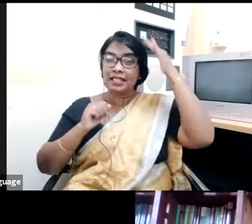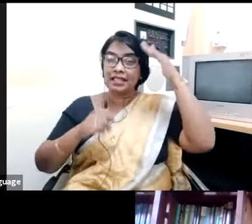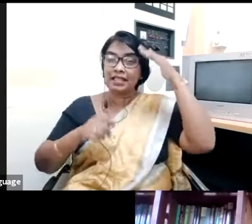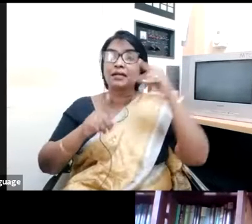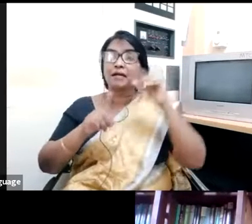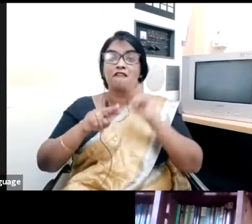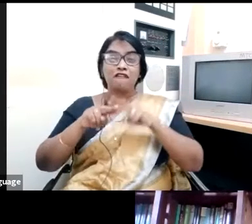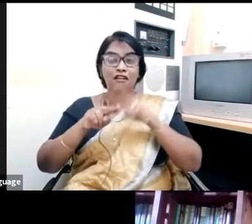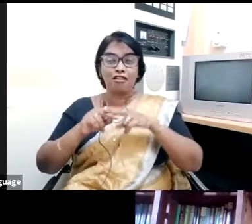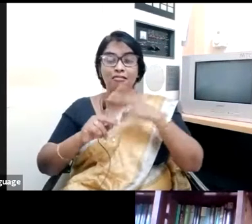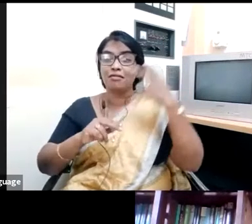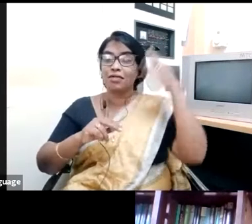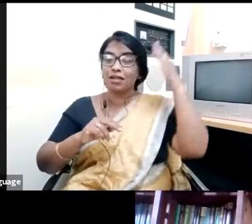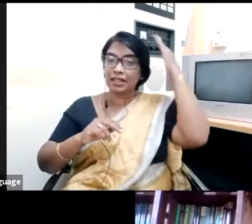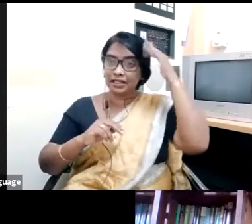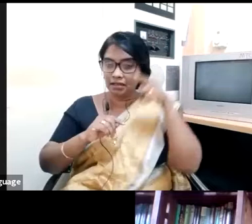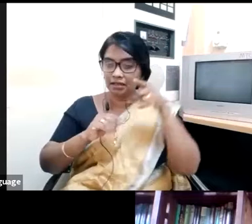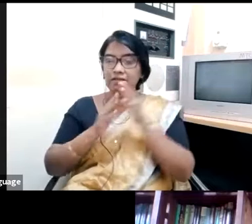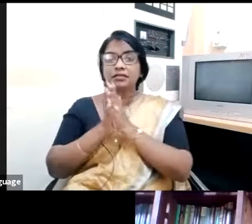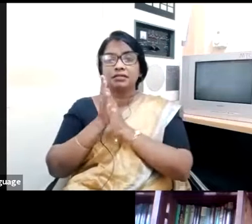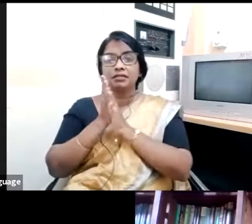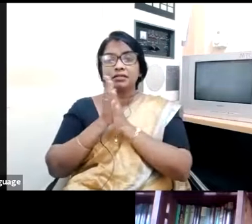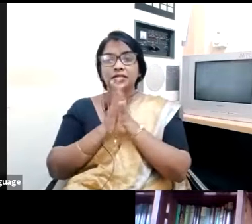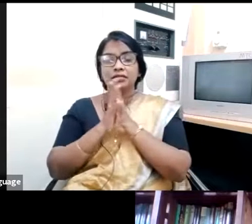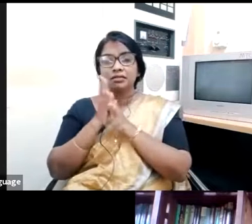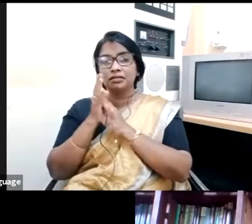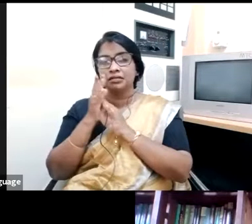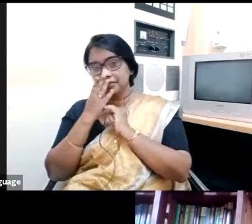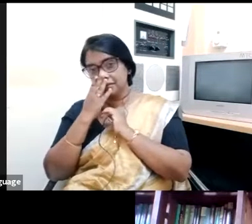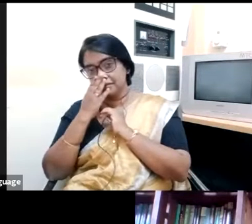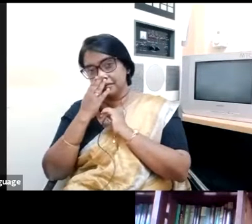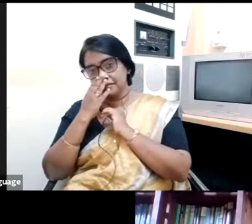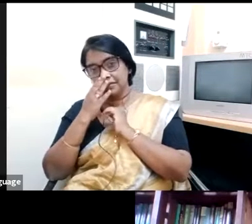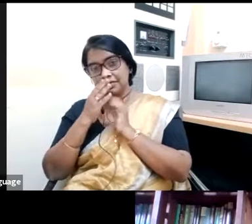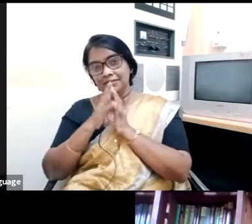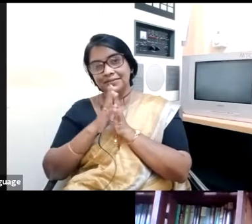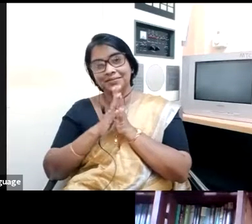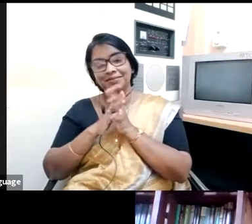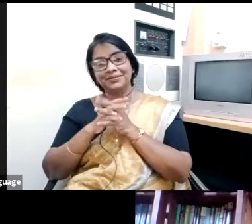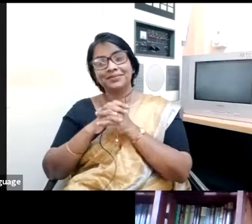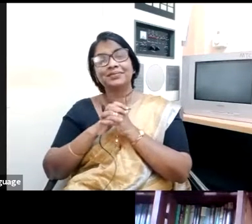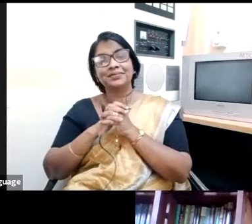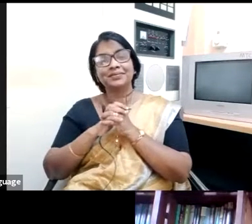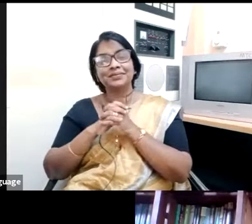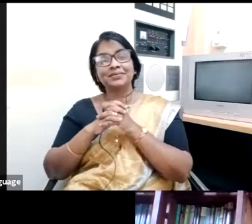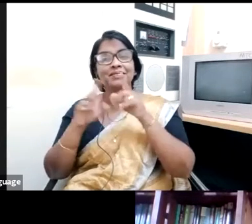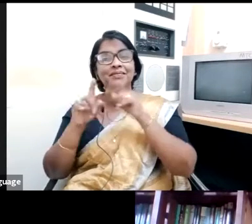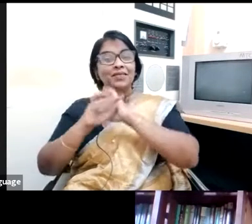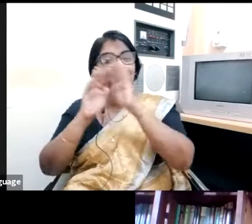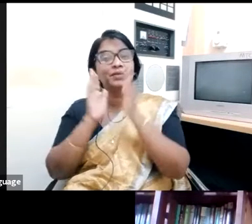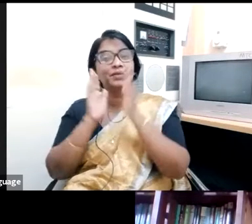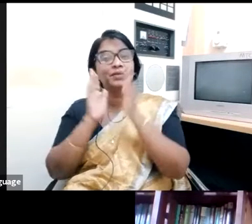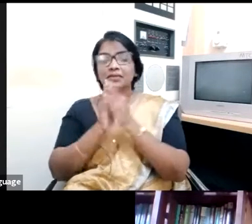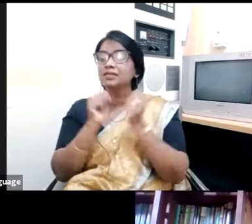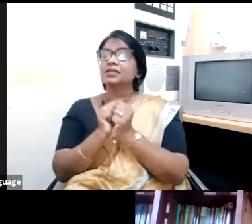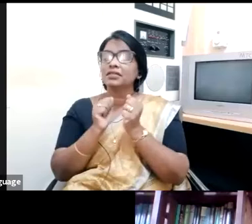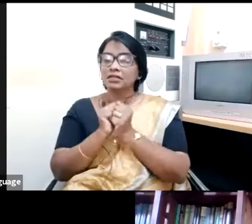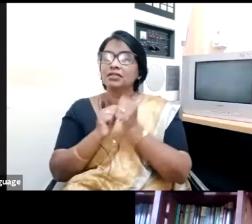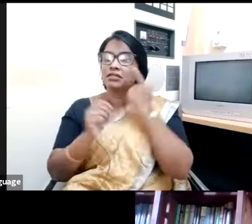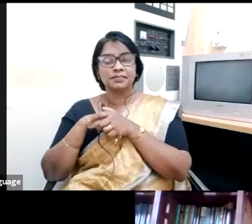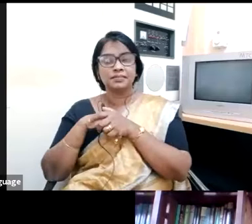like non-plantation as well as mini agriculture like strawberries and also adventure